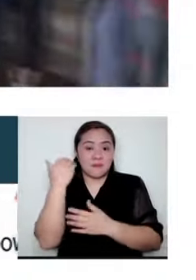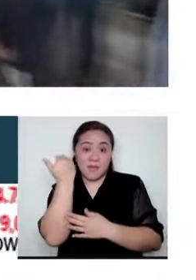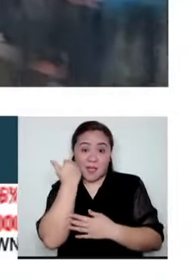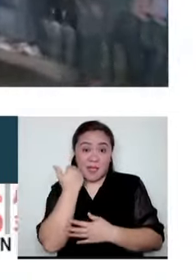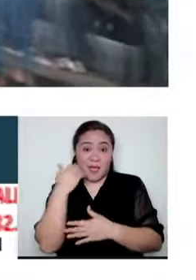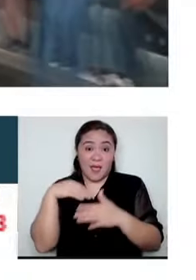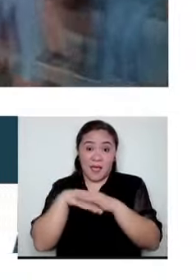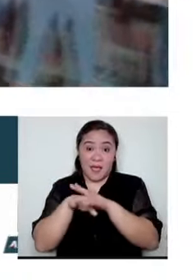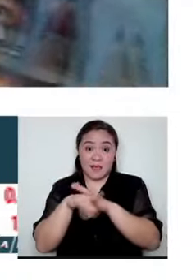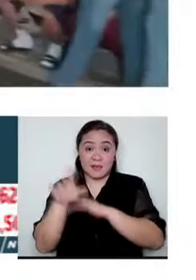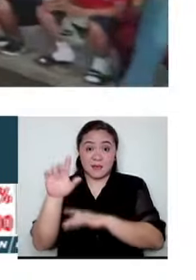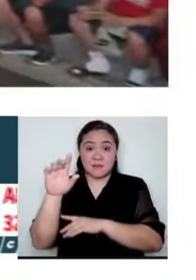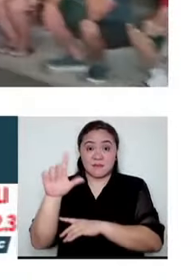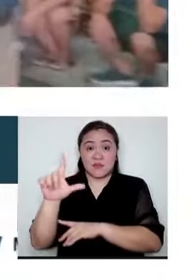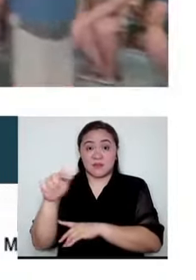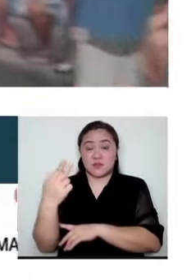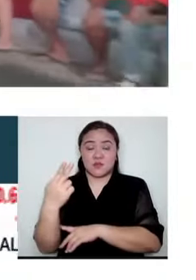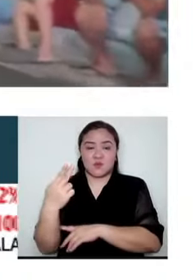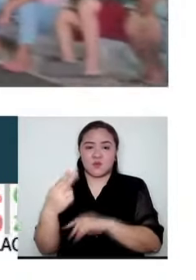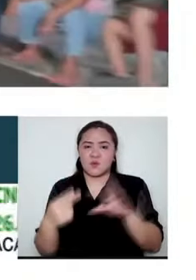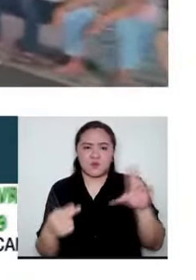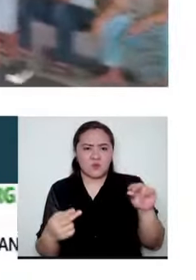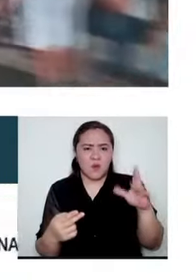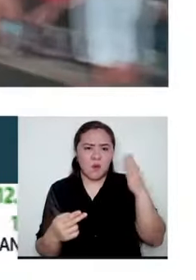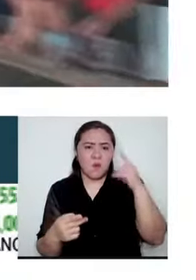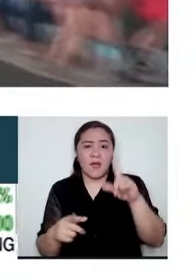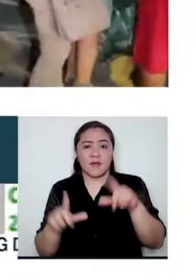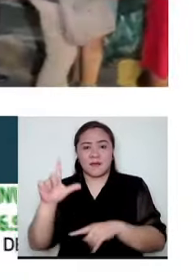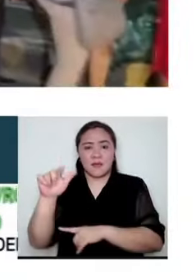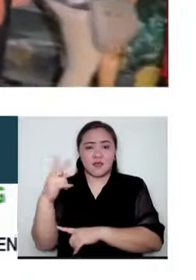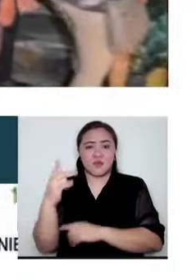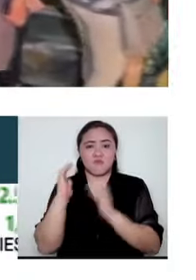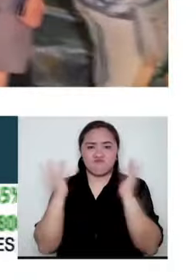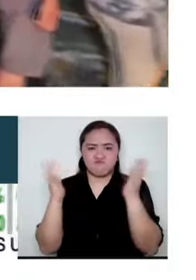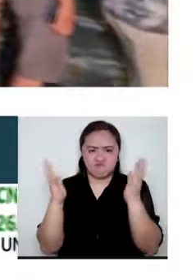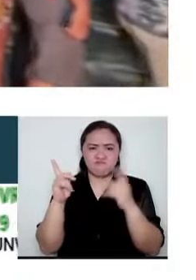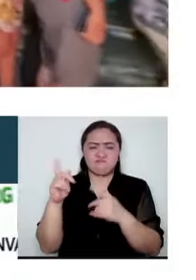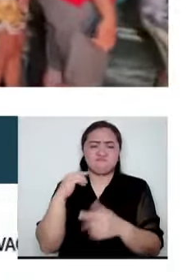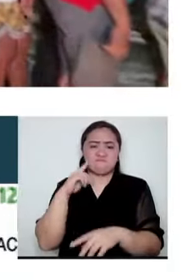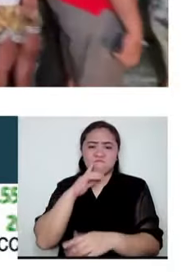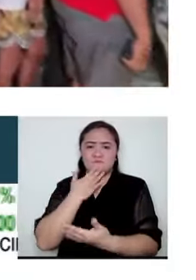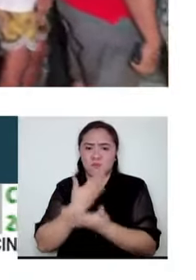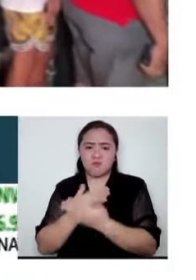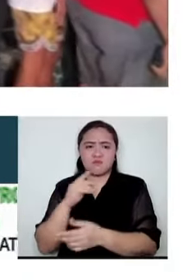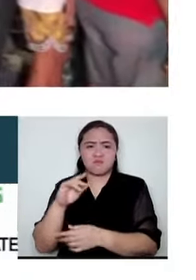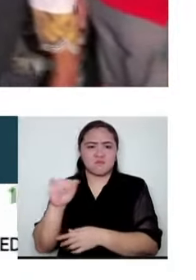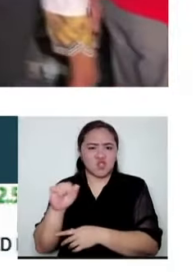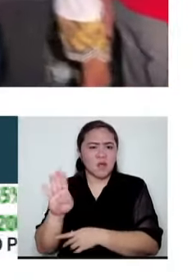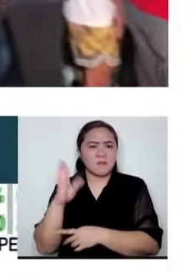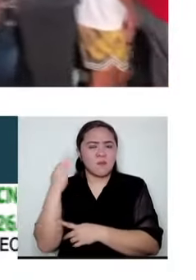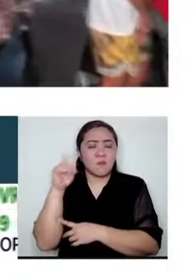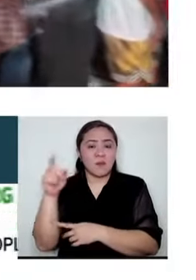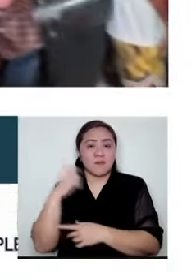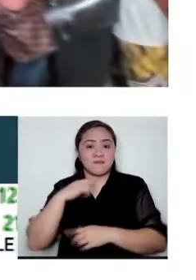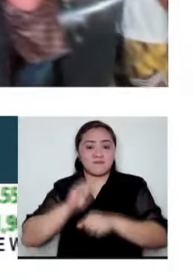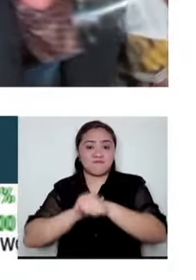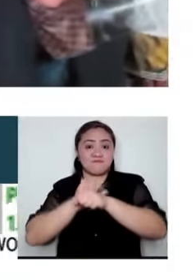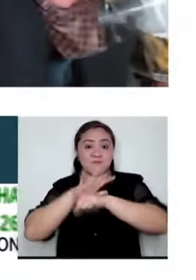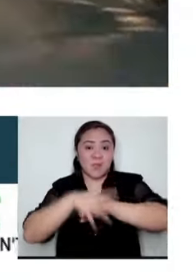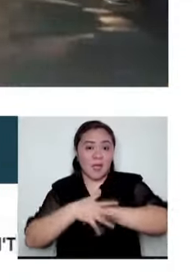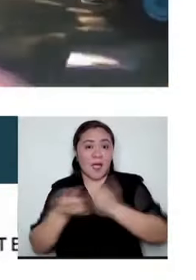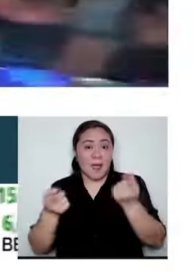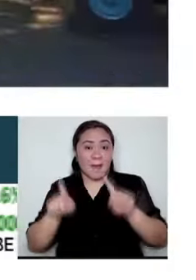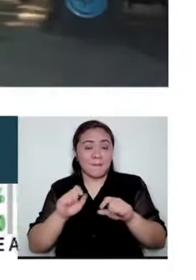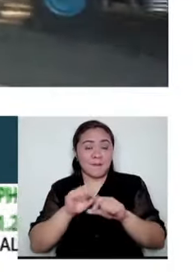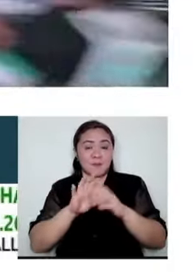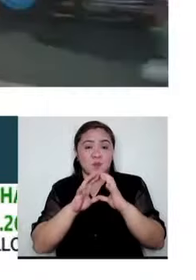would commend the LGUs. They've done a good job. I've been saying this ever since. pandemic is a global